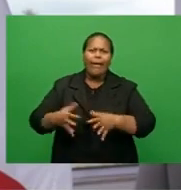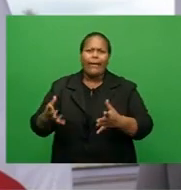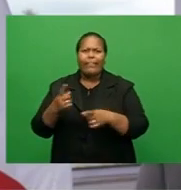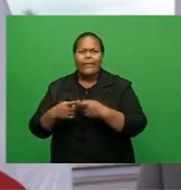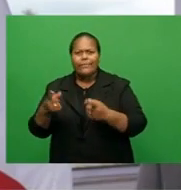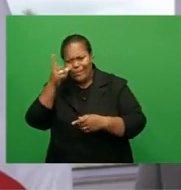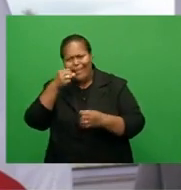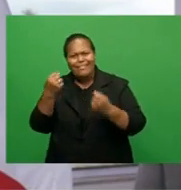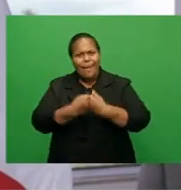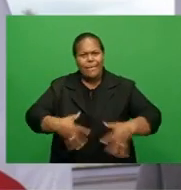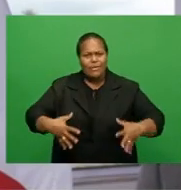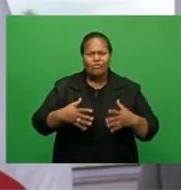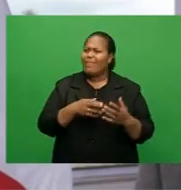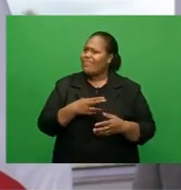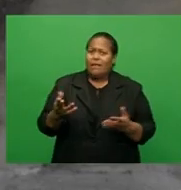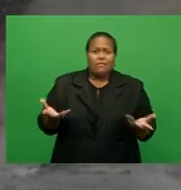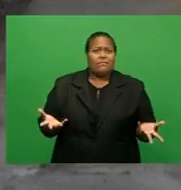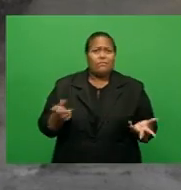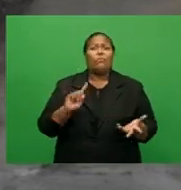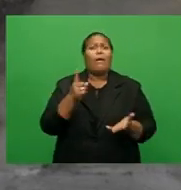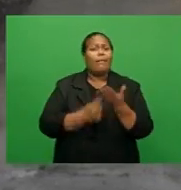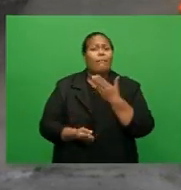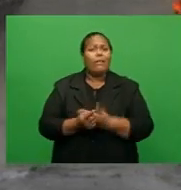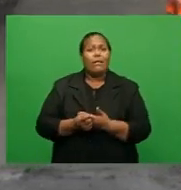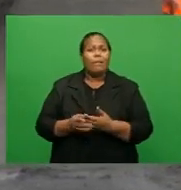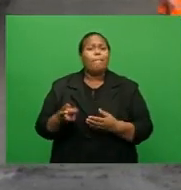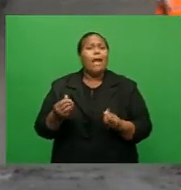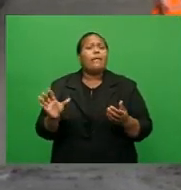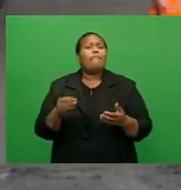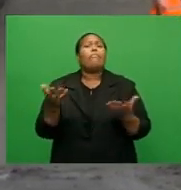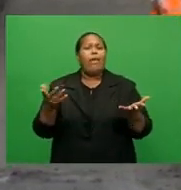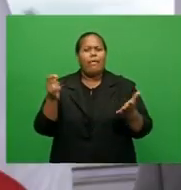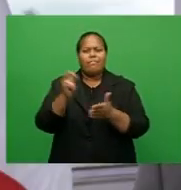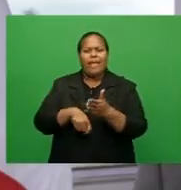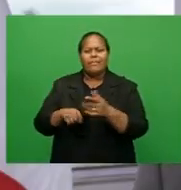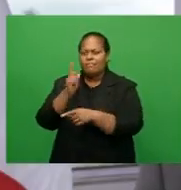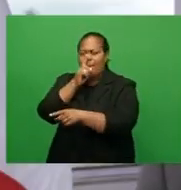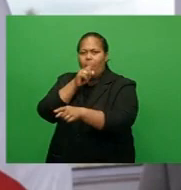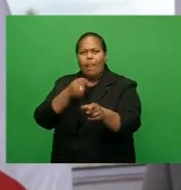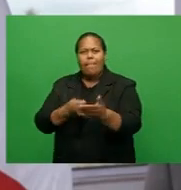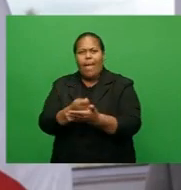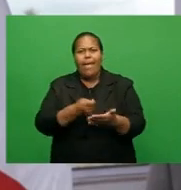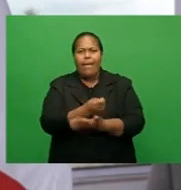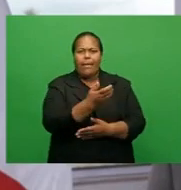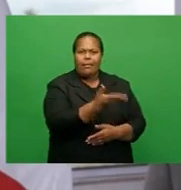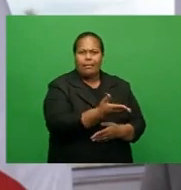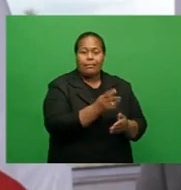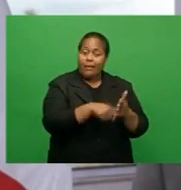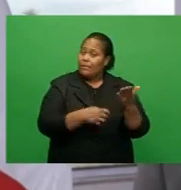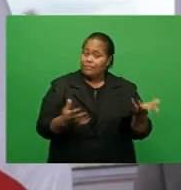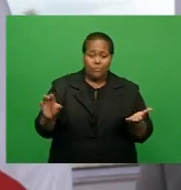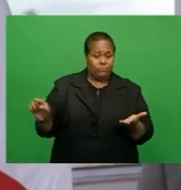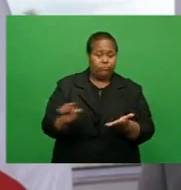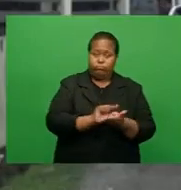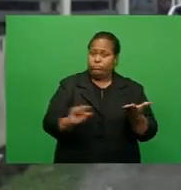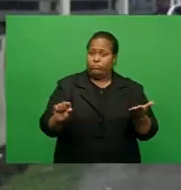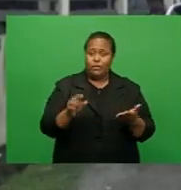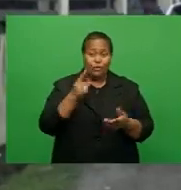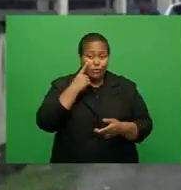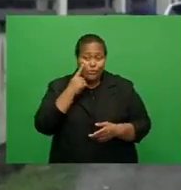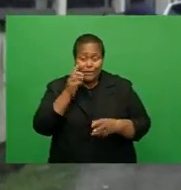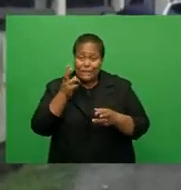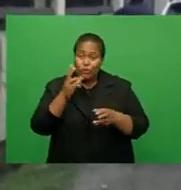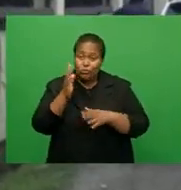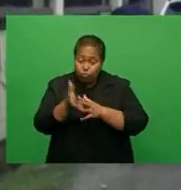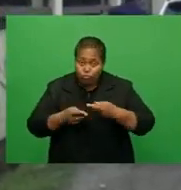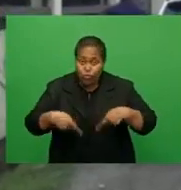we have to pay for it again, and that money comes from taxpayers. And we also save lives. So I think encourage, when you see the road signs there, follow them. The minister